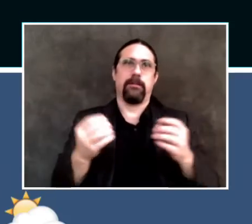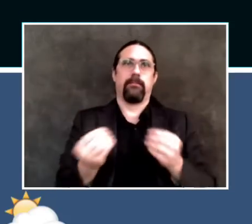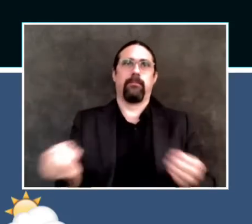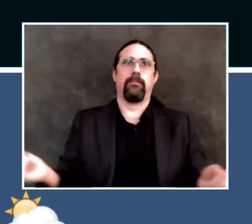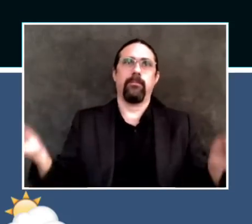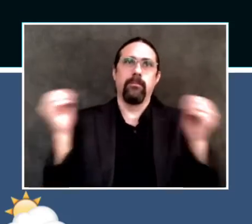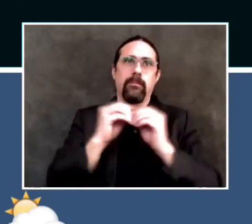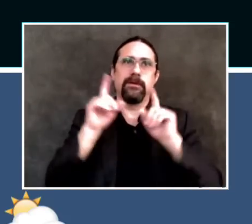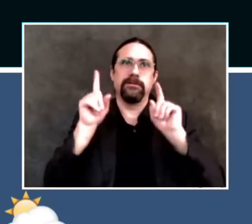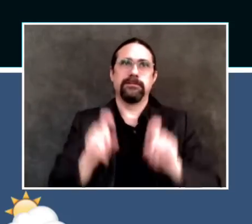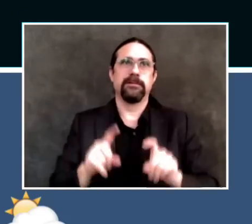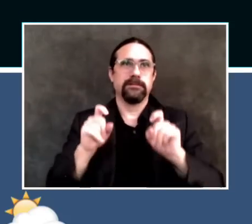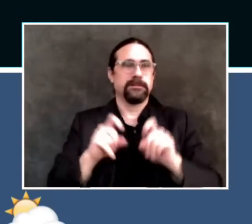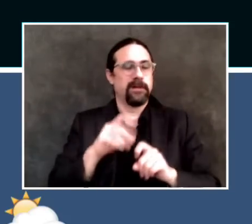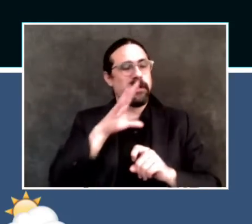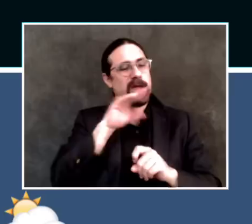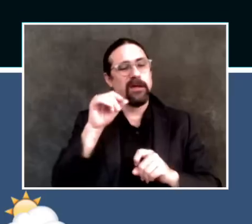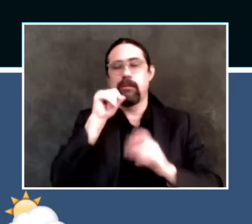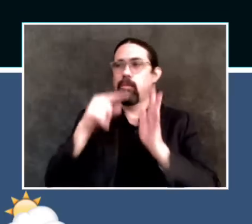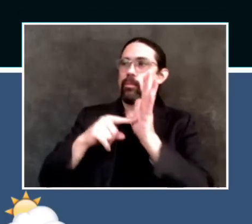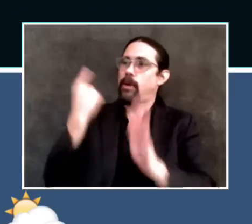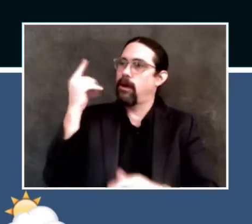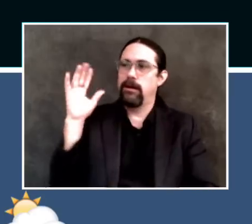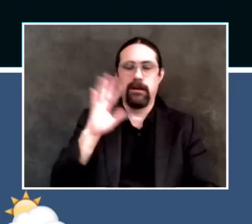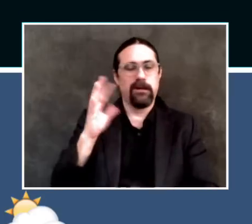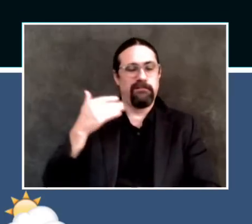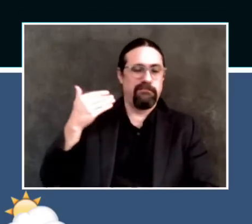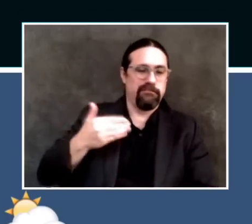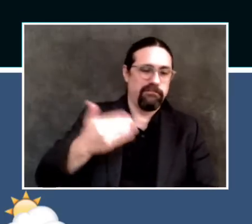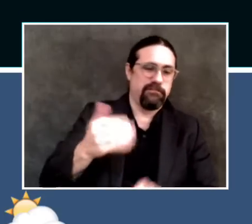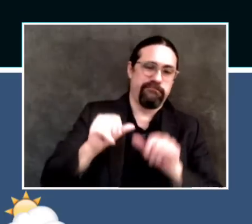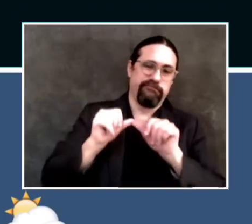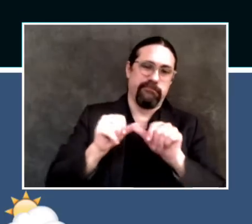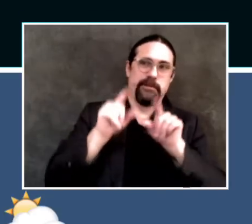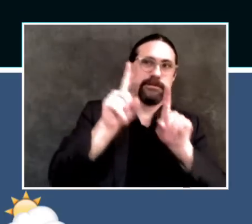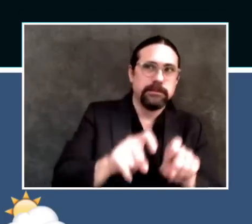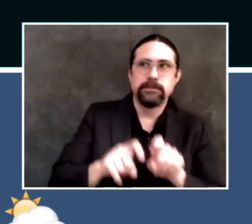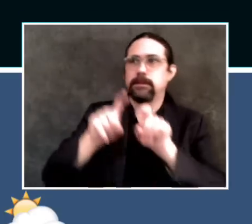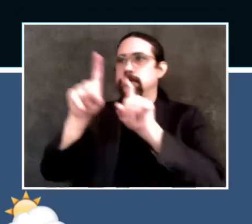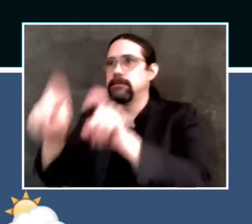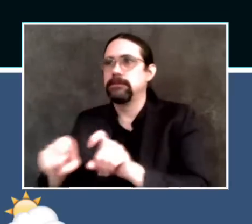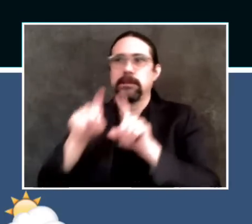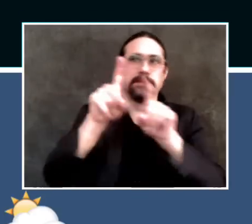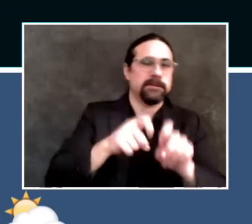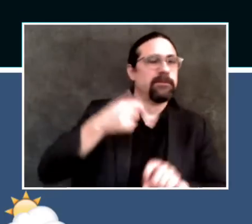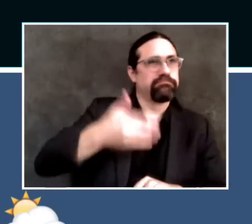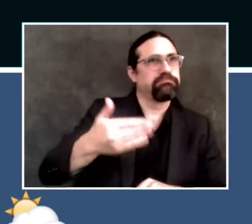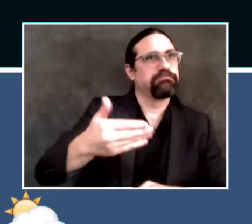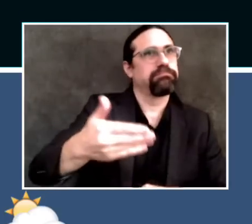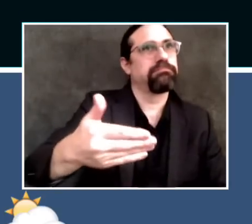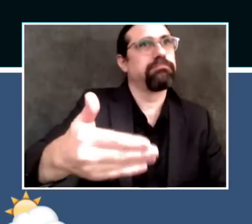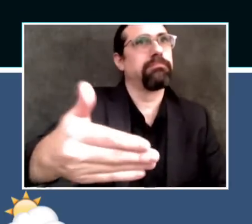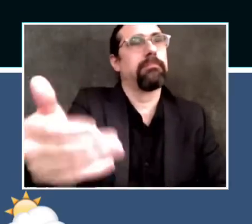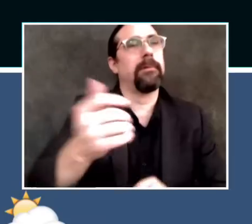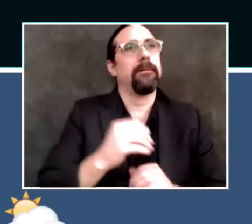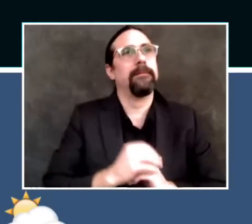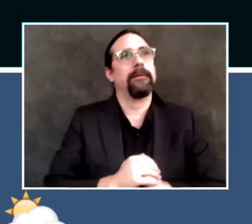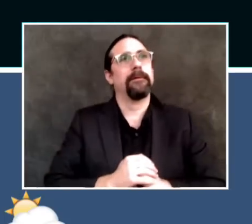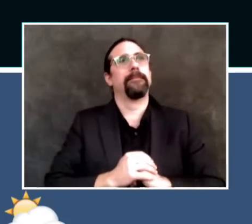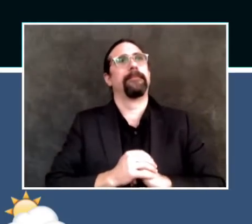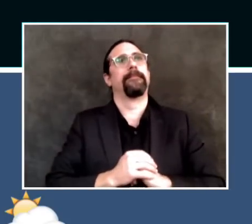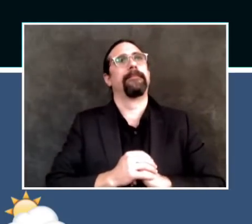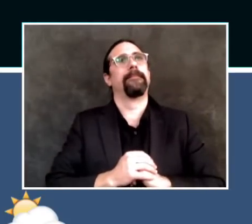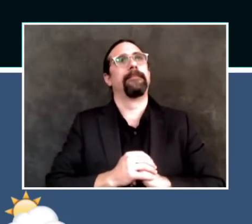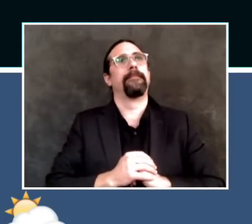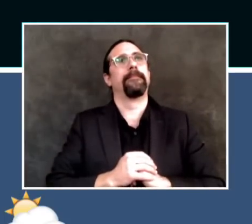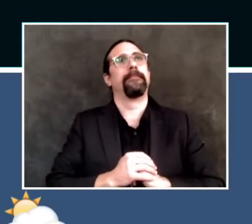cases that do emerge come from outside the city, not from within the city. So someone travels or comes here, and